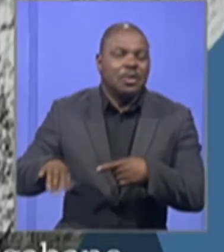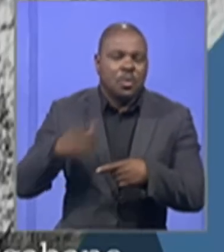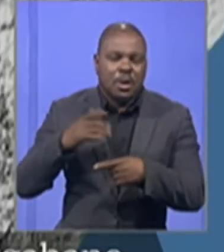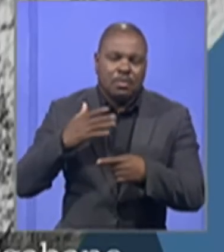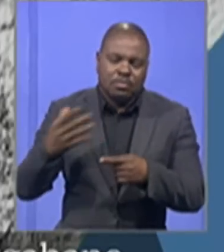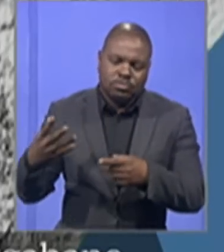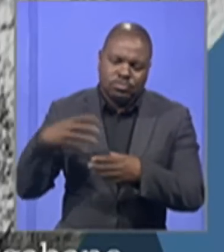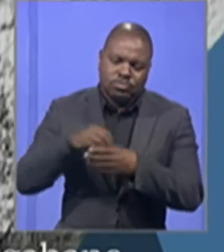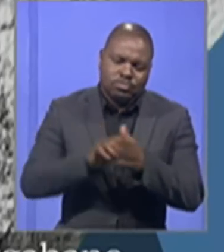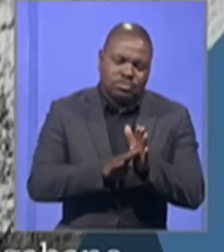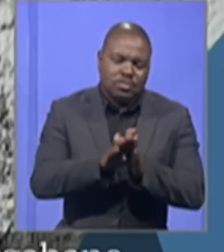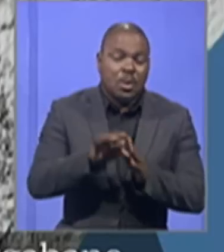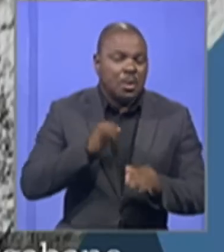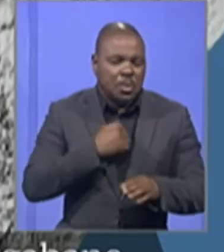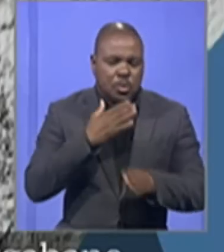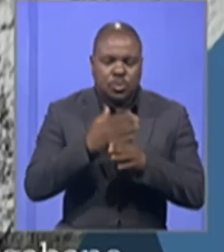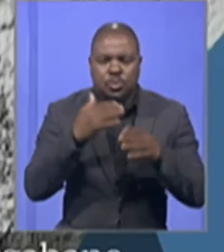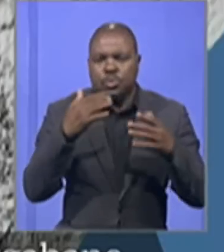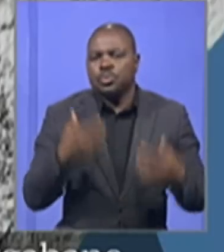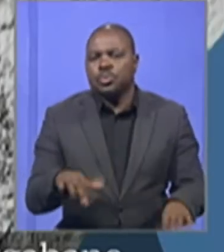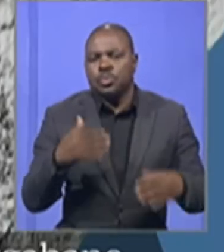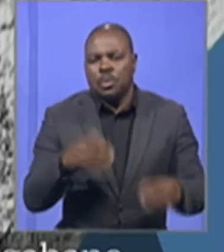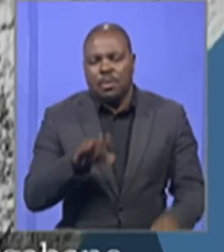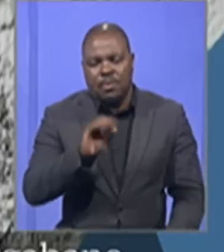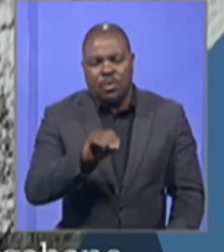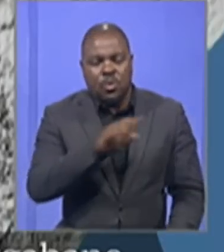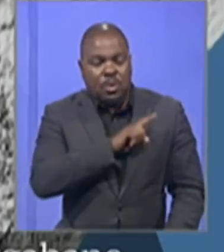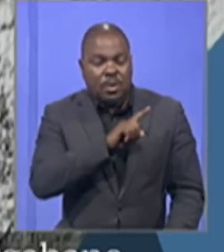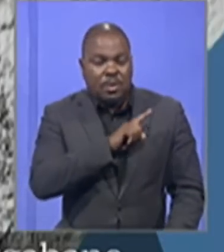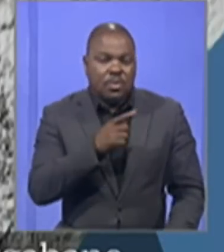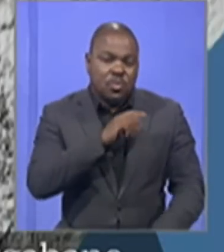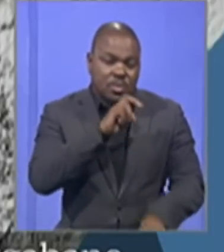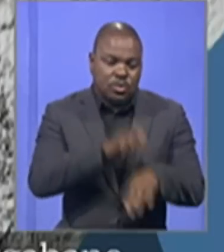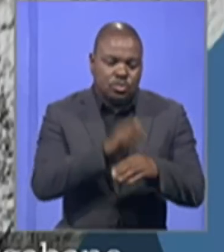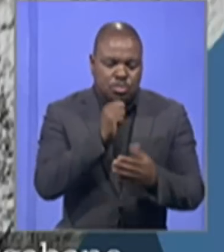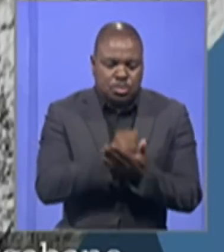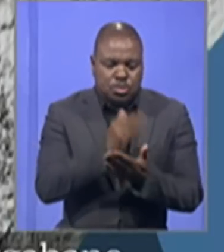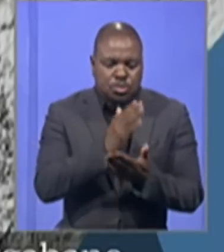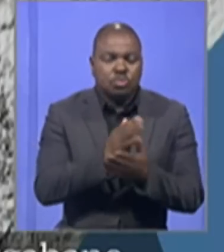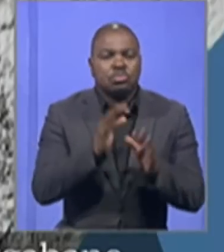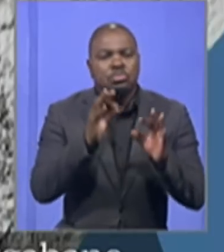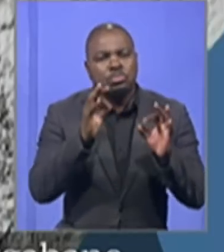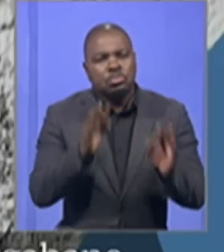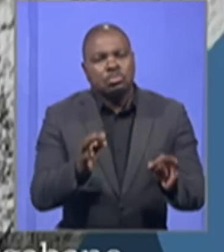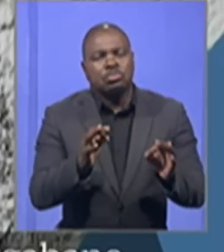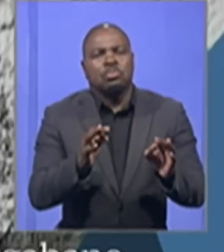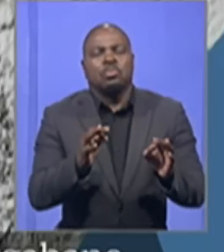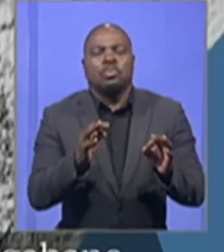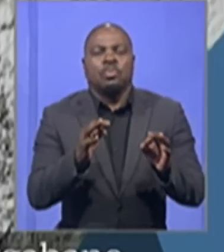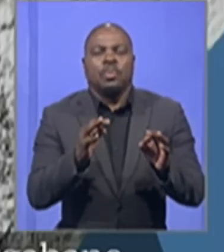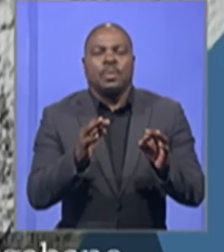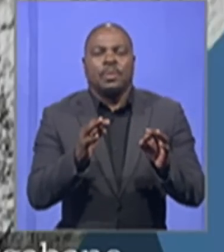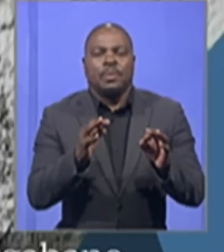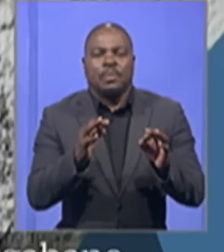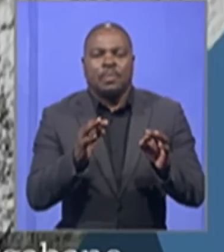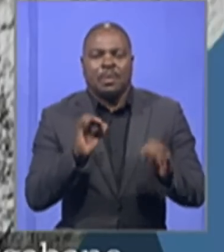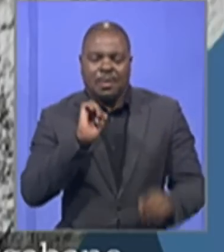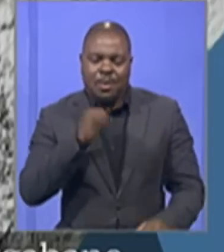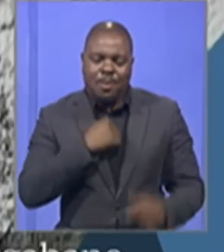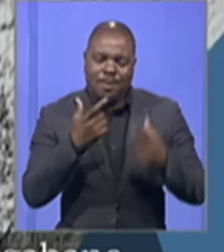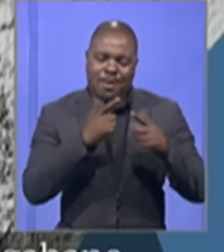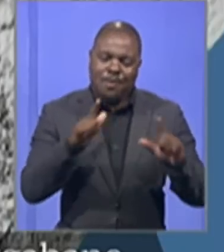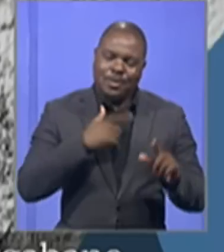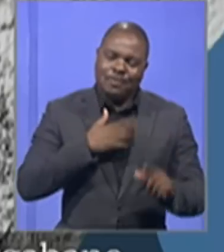le mosebetsi o moholo re bonang o re tlametse wa hore re tlameha re kgabe ka maleme ya